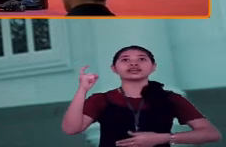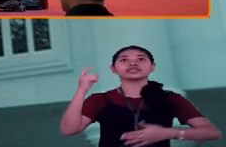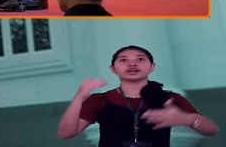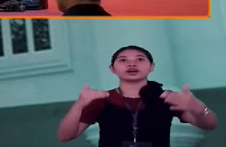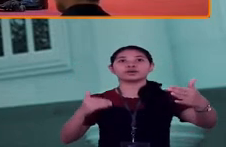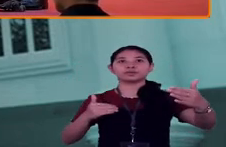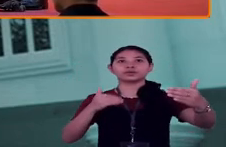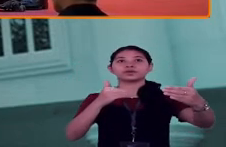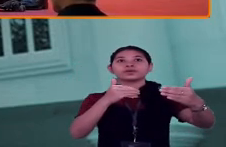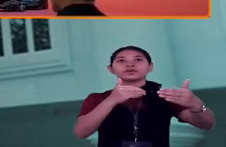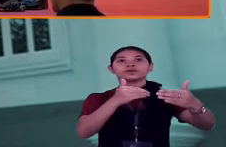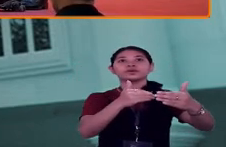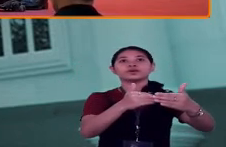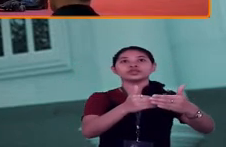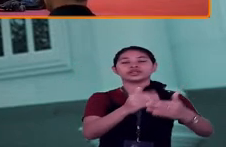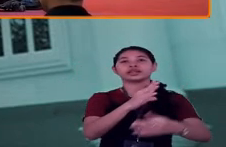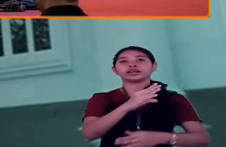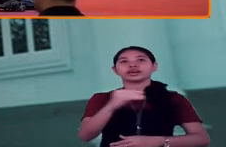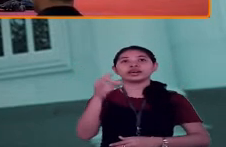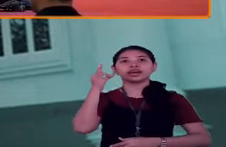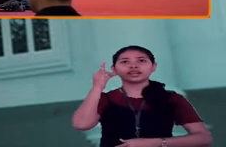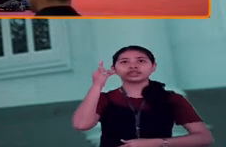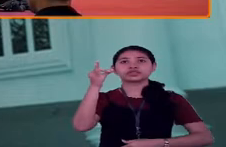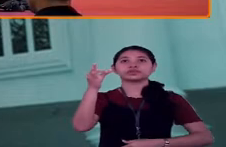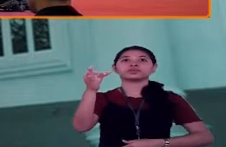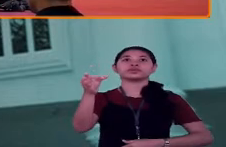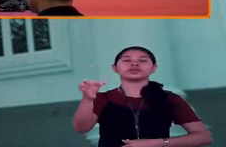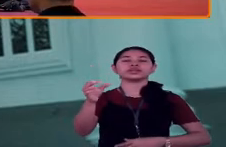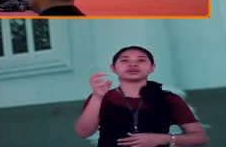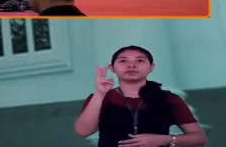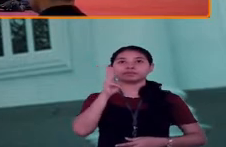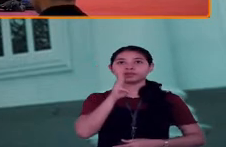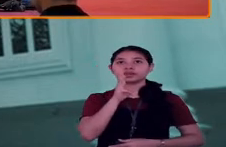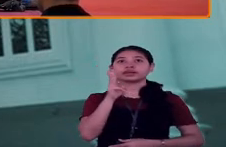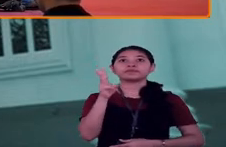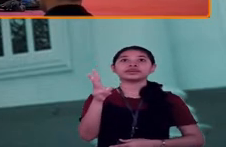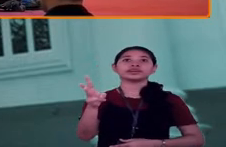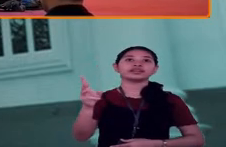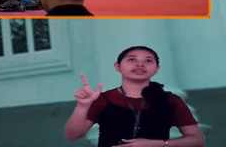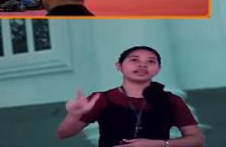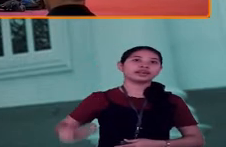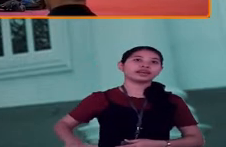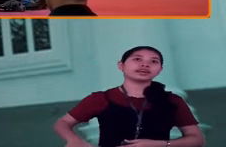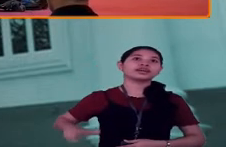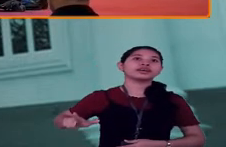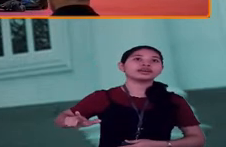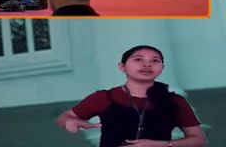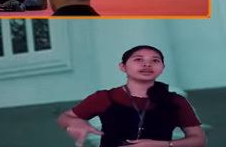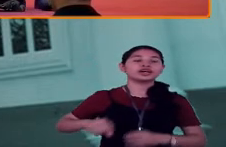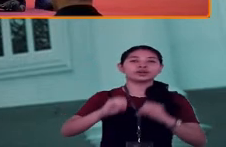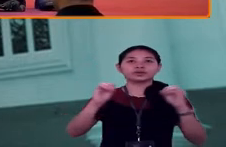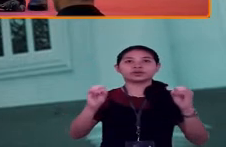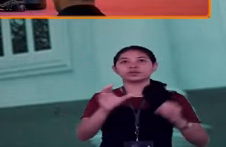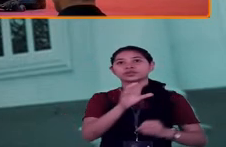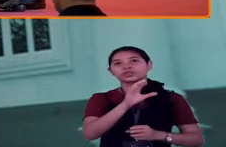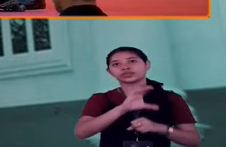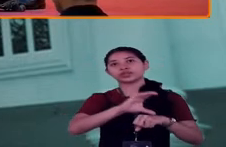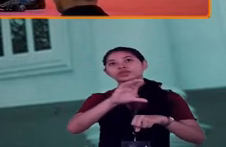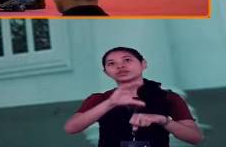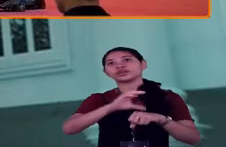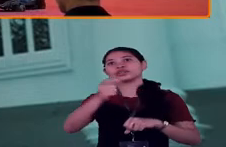is fast approaching, and soon 'twill be too late.